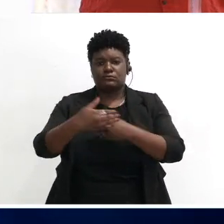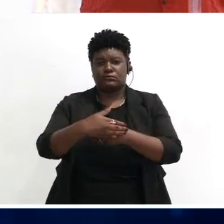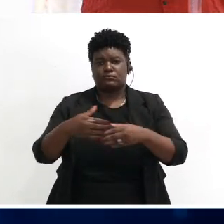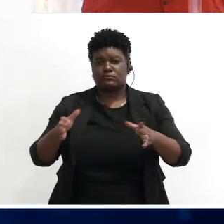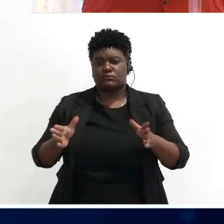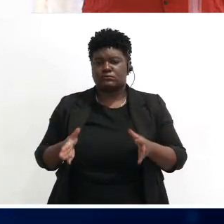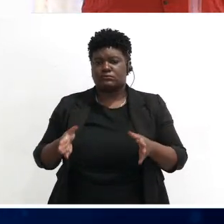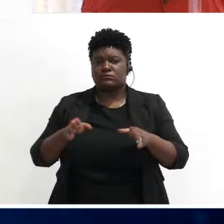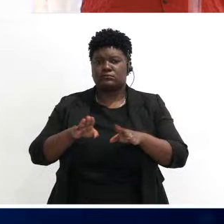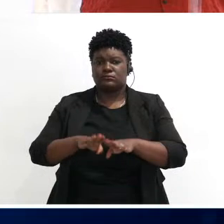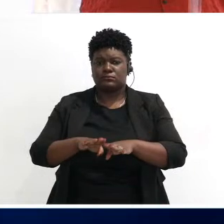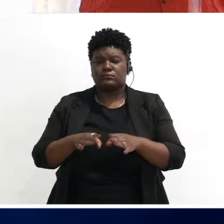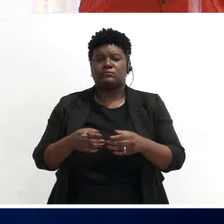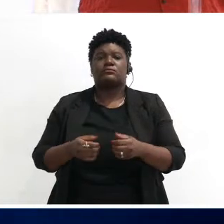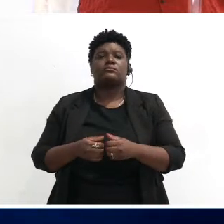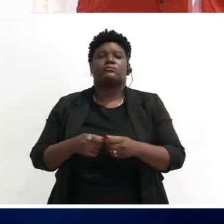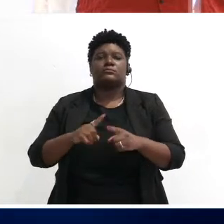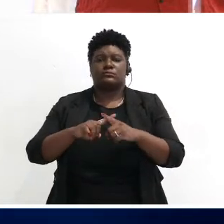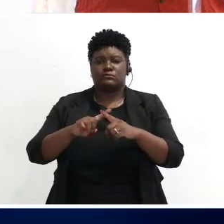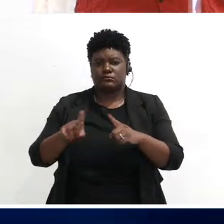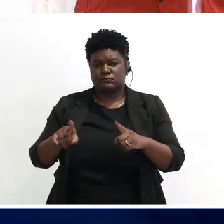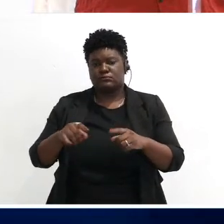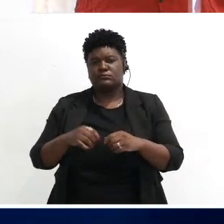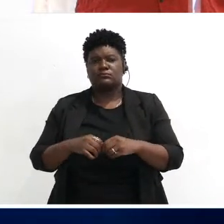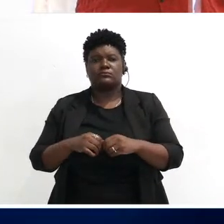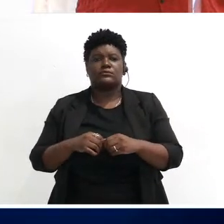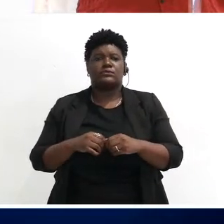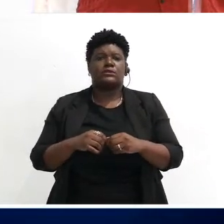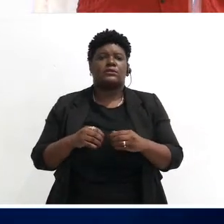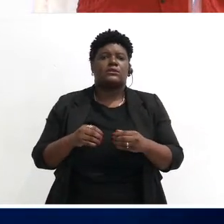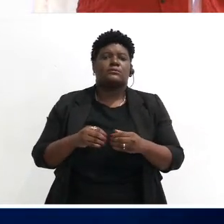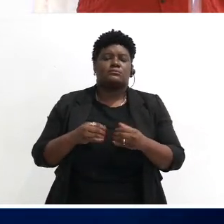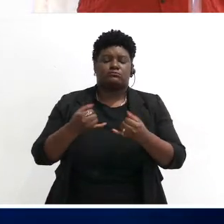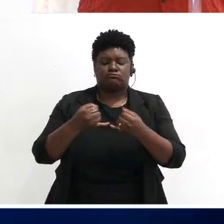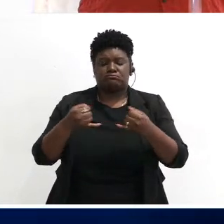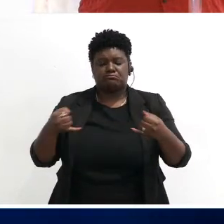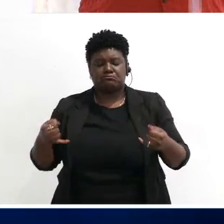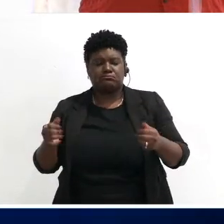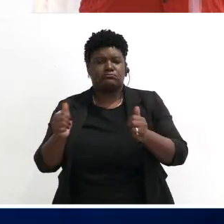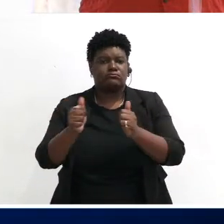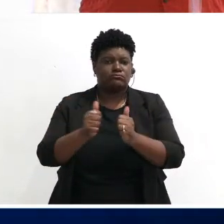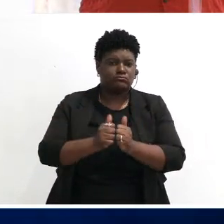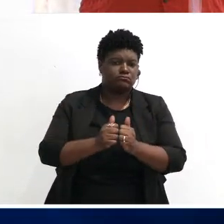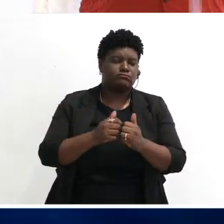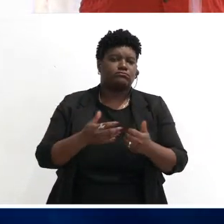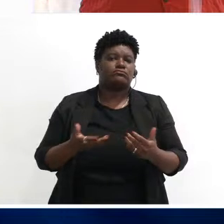packages and flip chip and some of the other more advanced technologies.